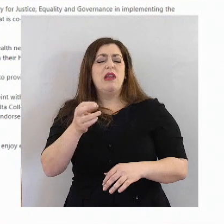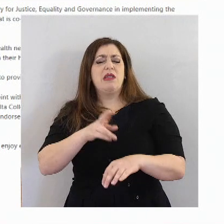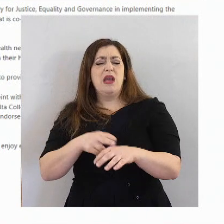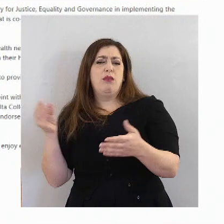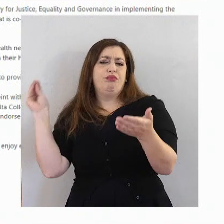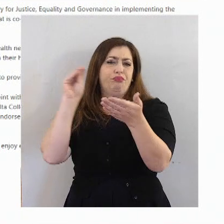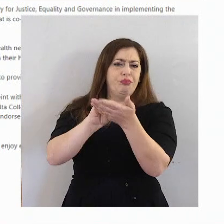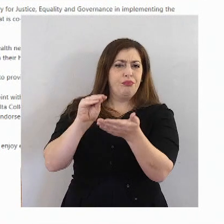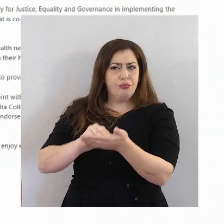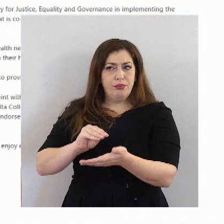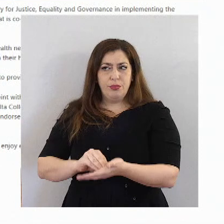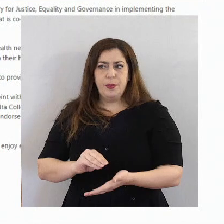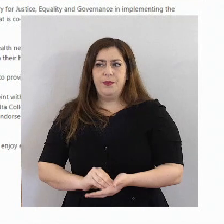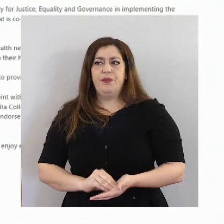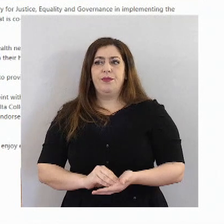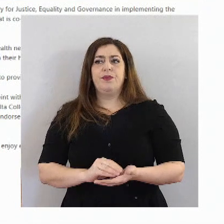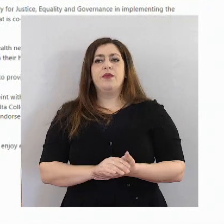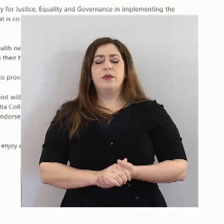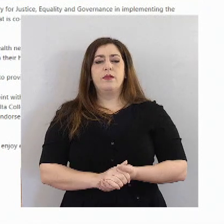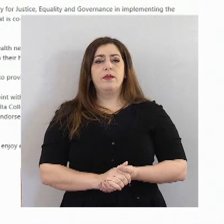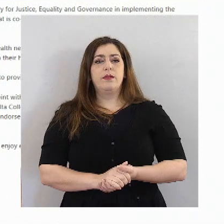from ILGA Europe, Leo from